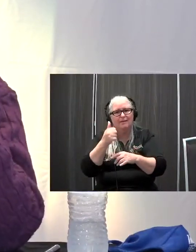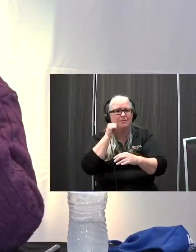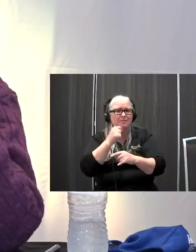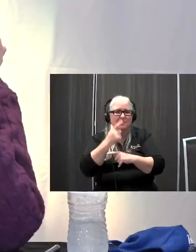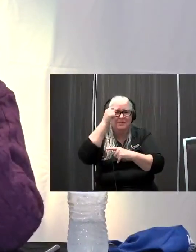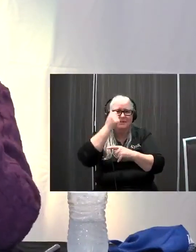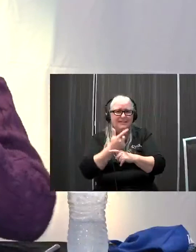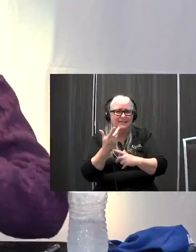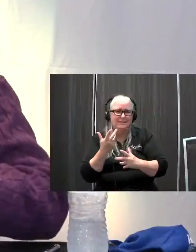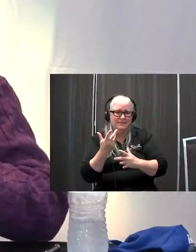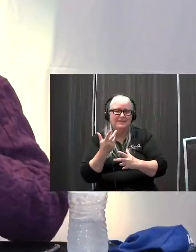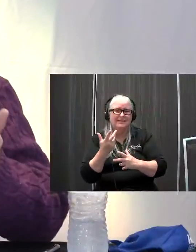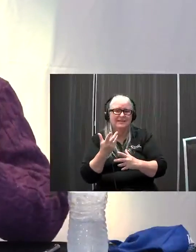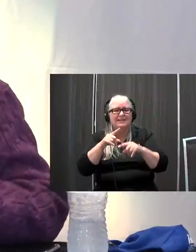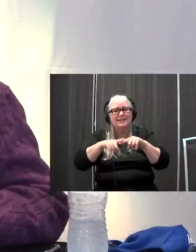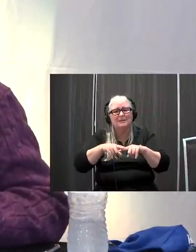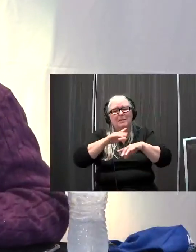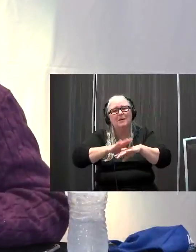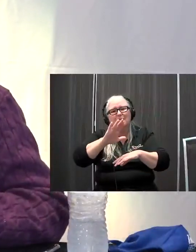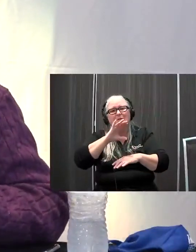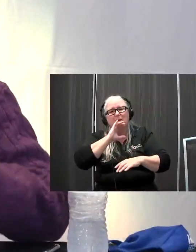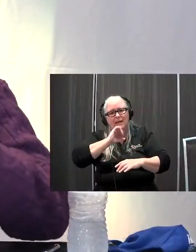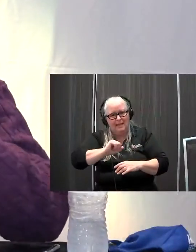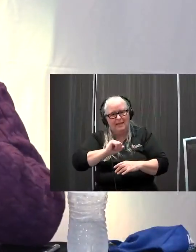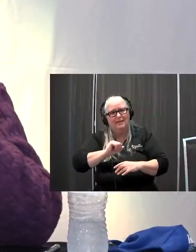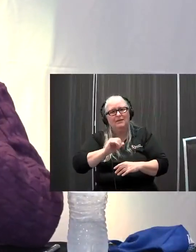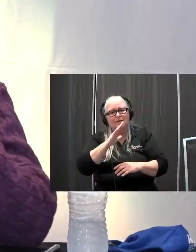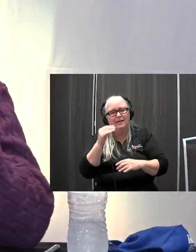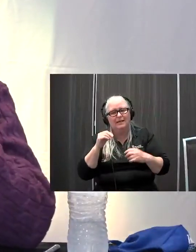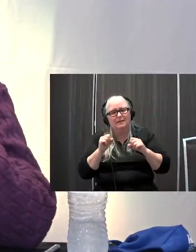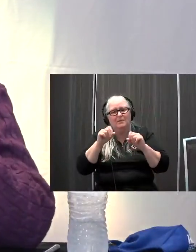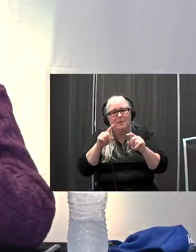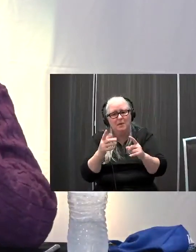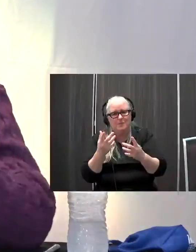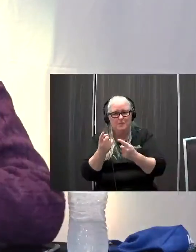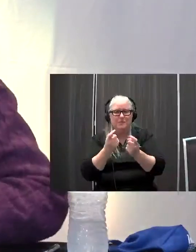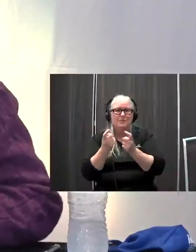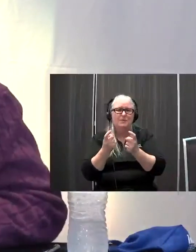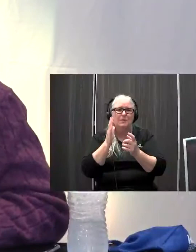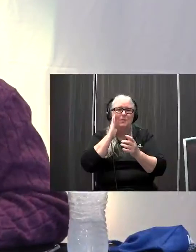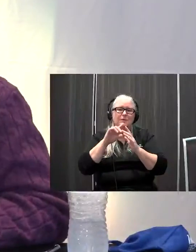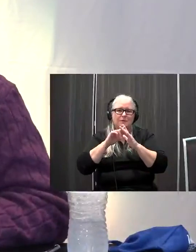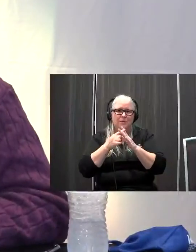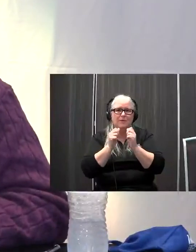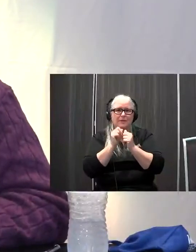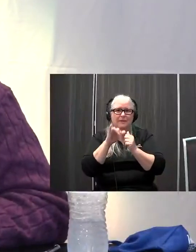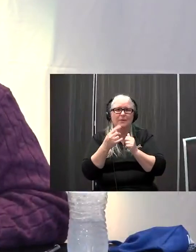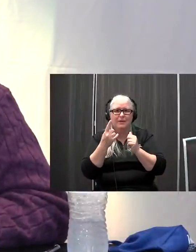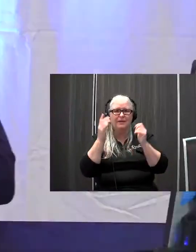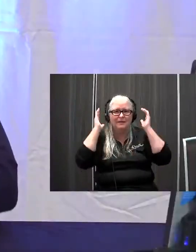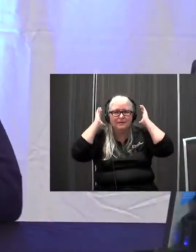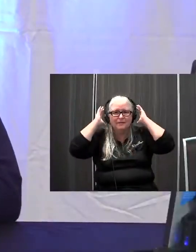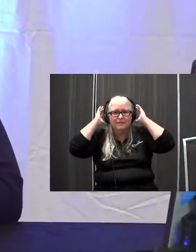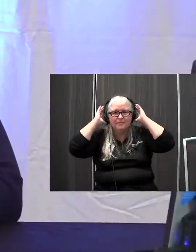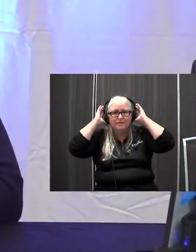impulse control and personal state in that moment. So let's start with that one, and then I'll pull some others in. I actually have a